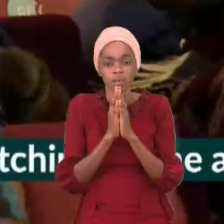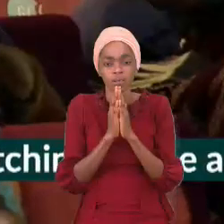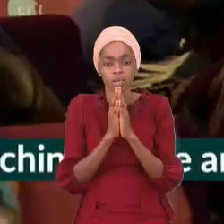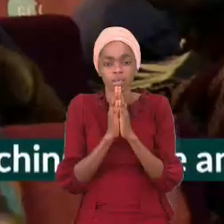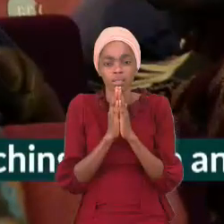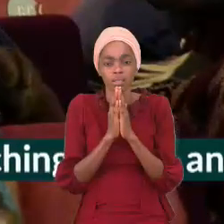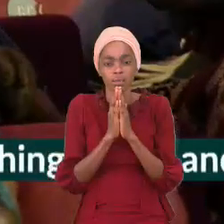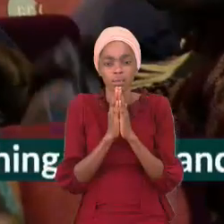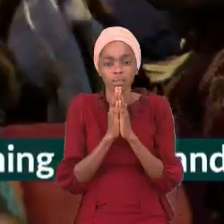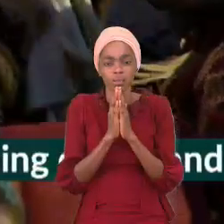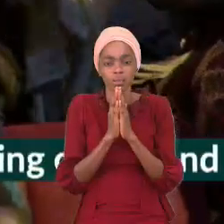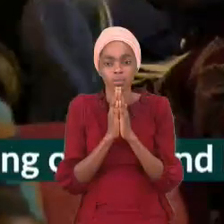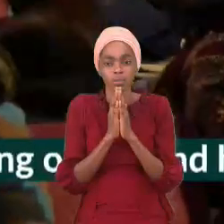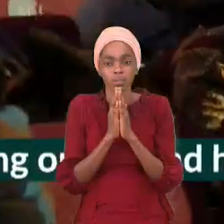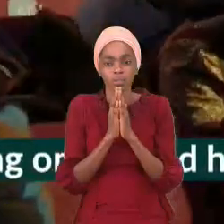up